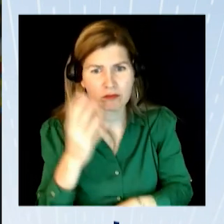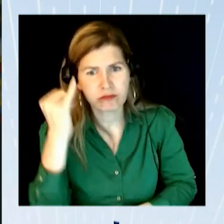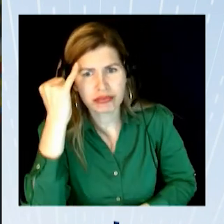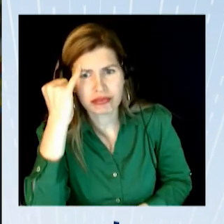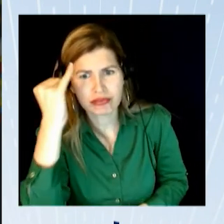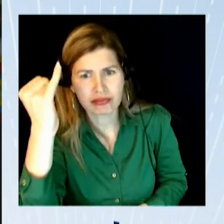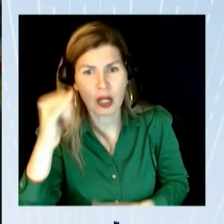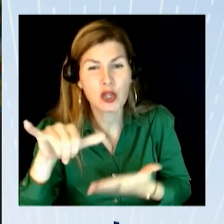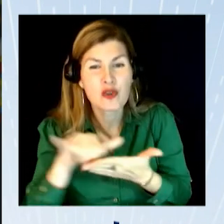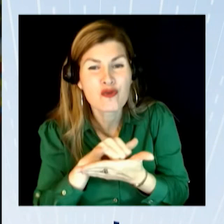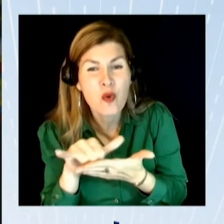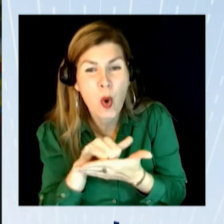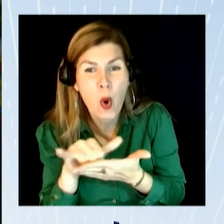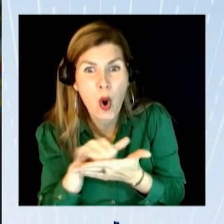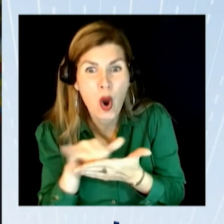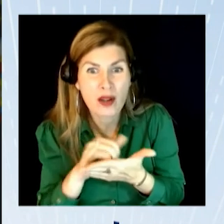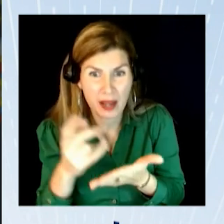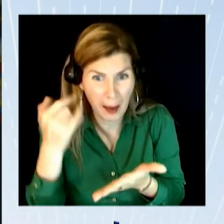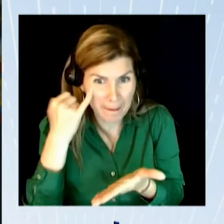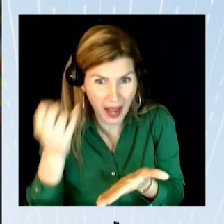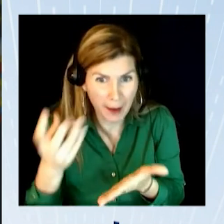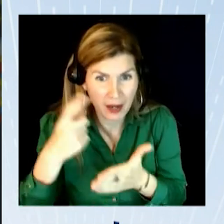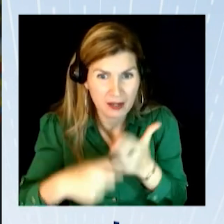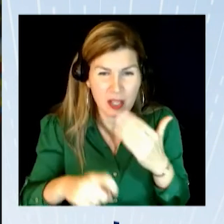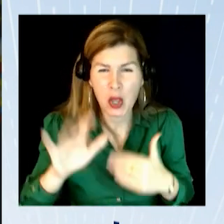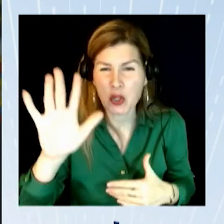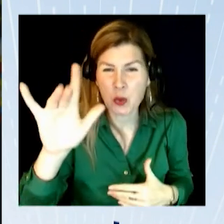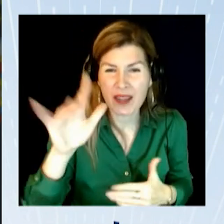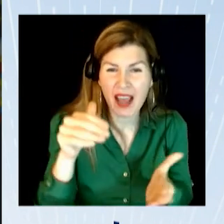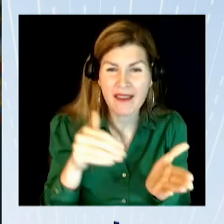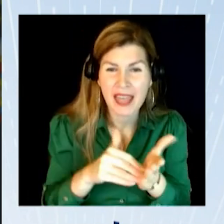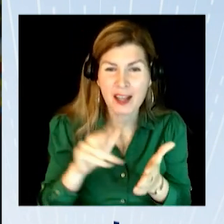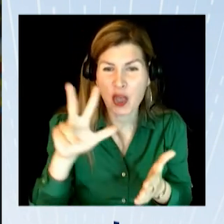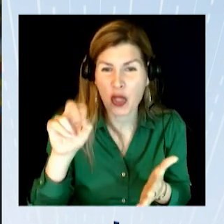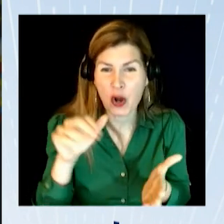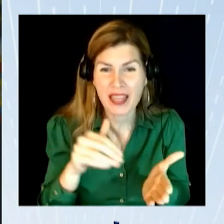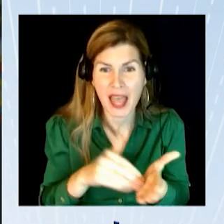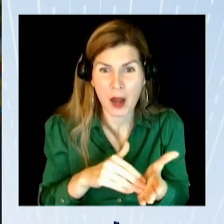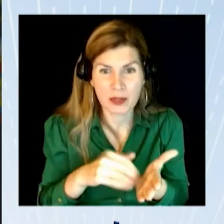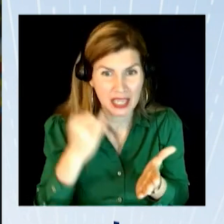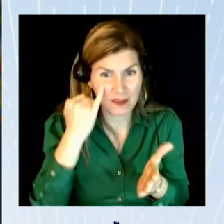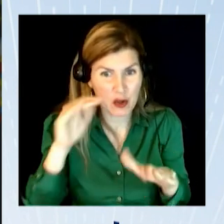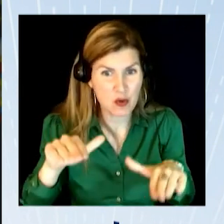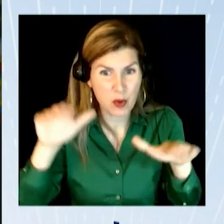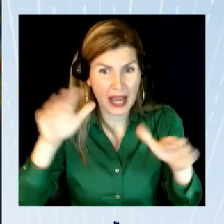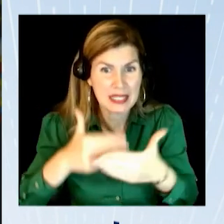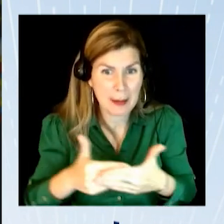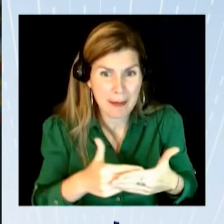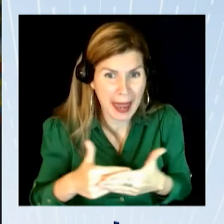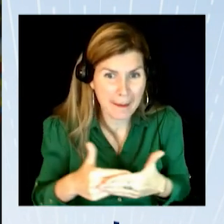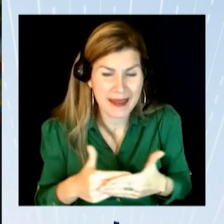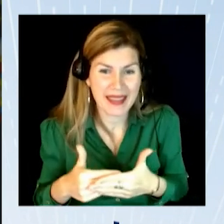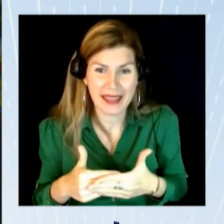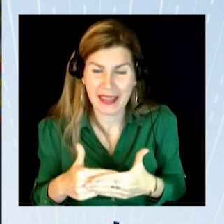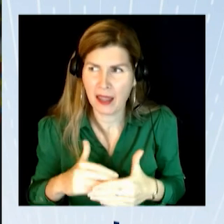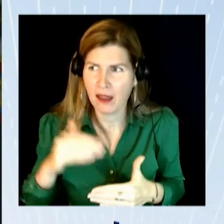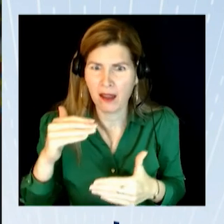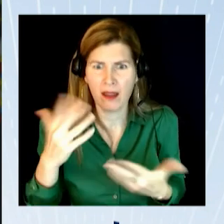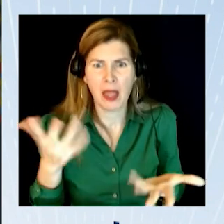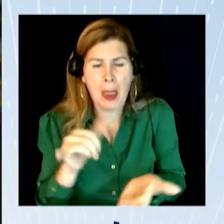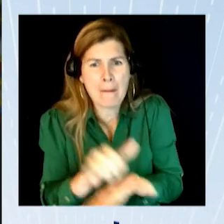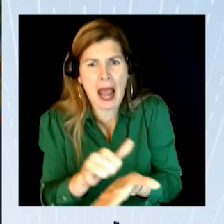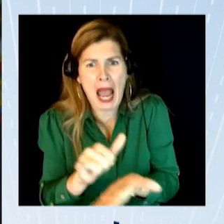York City. We're approaching $25,000, $30,000 when you're raising a toddler and an infant. That's impossible.